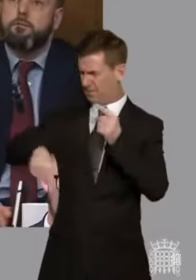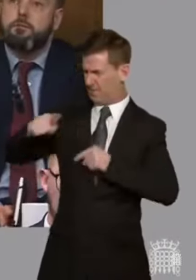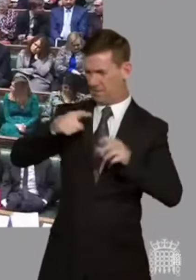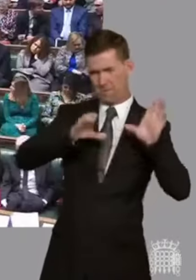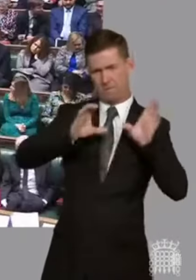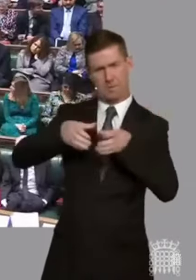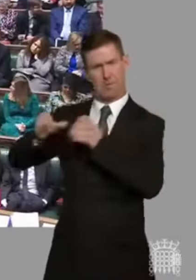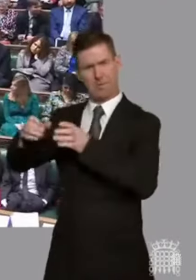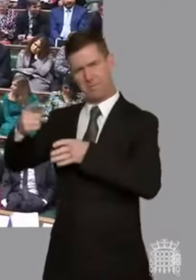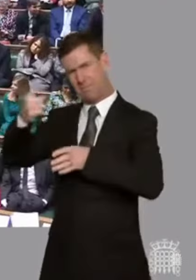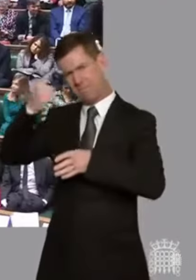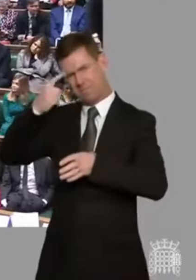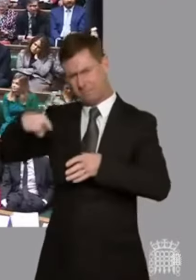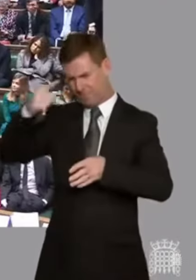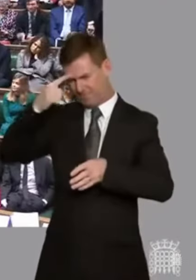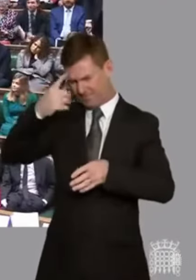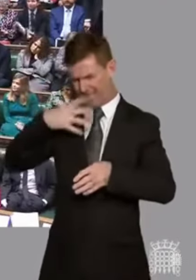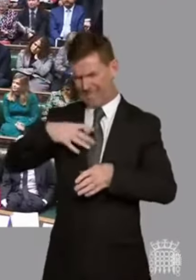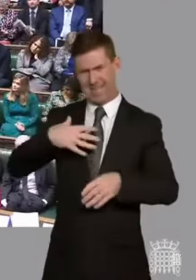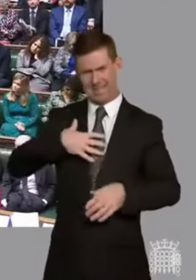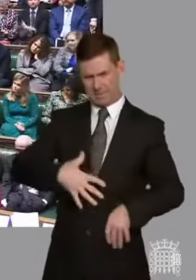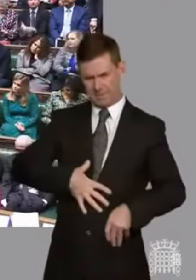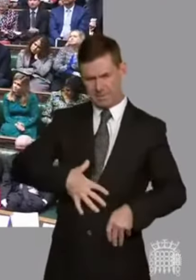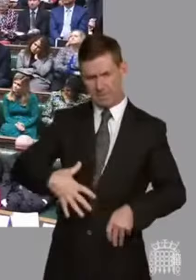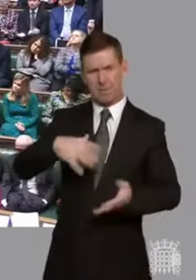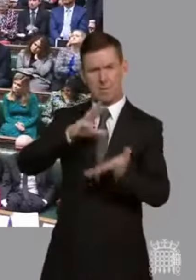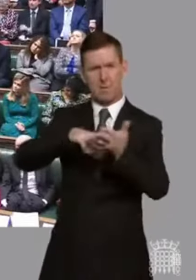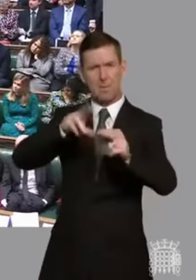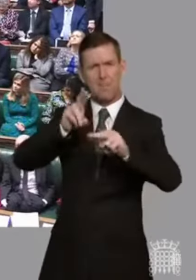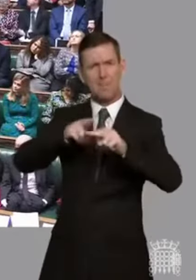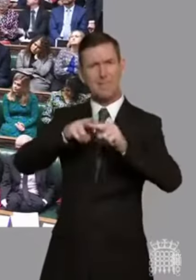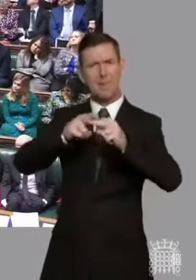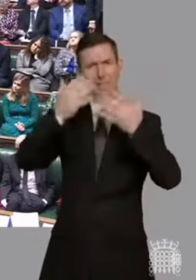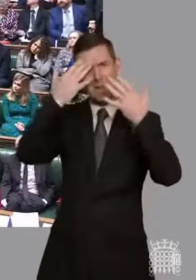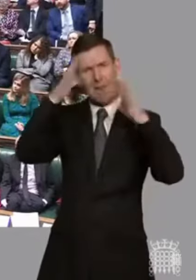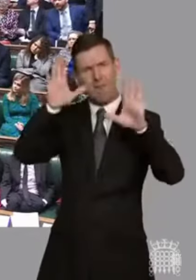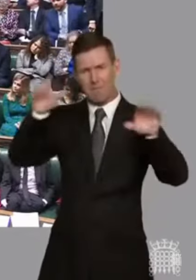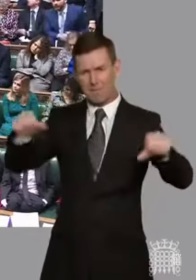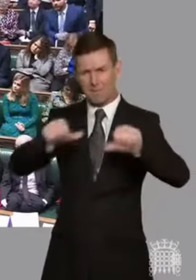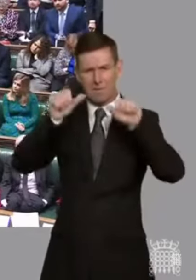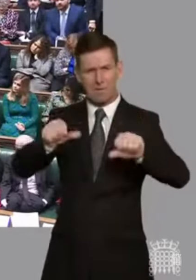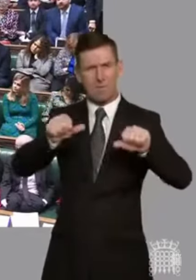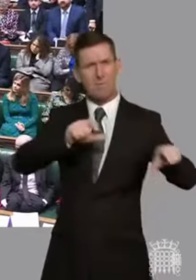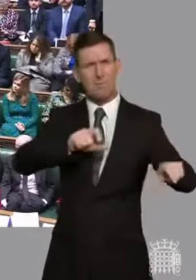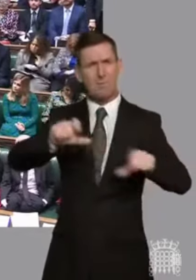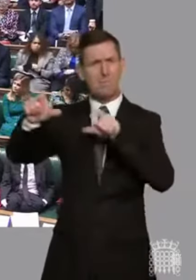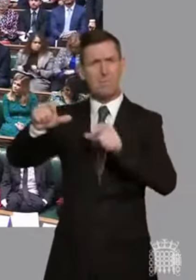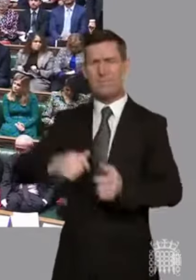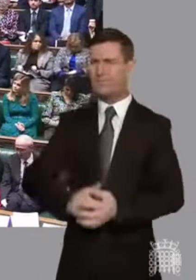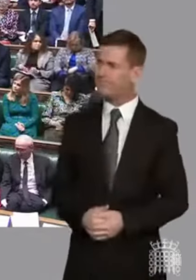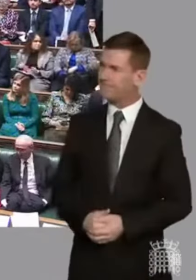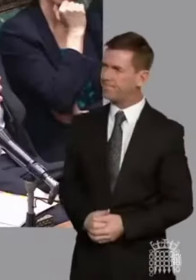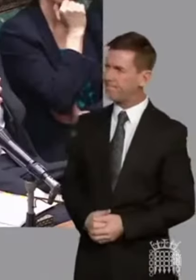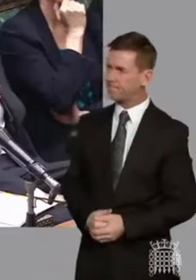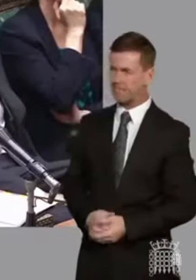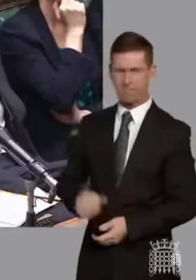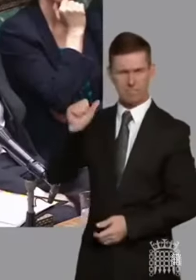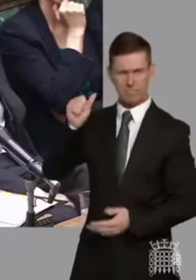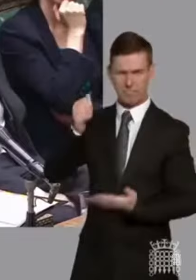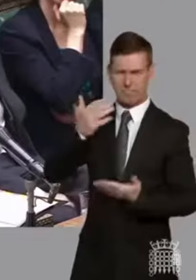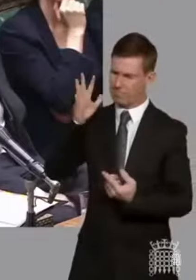change? Prime Minister. She raised a very important issue in relation to maternity pay and maternity leave. The Leader of the